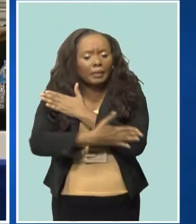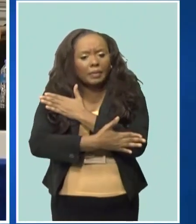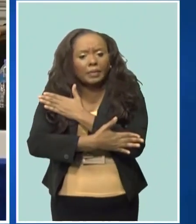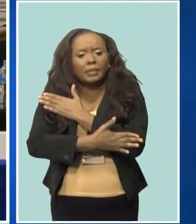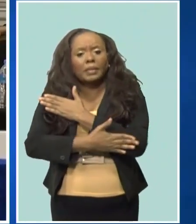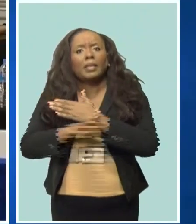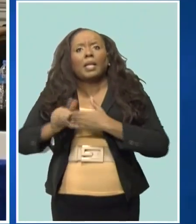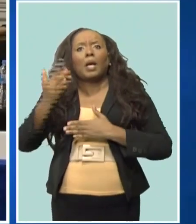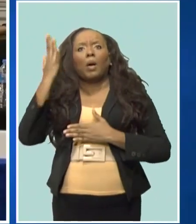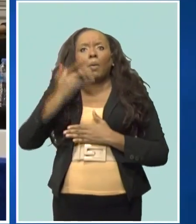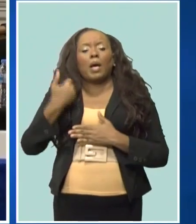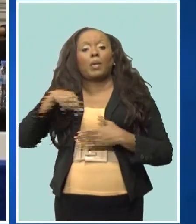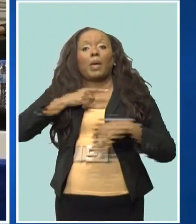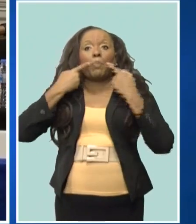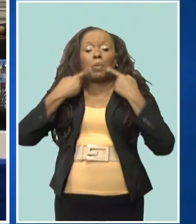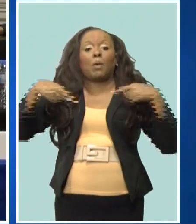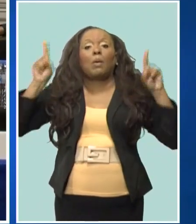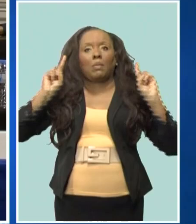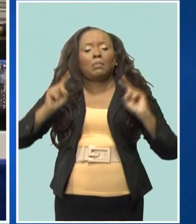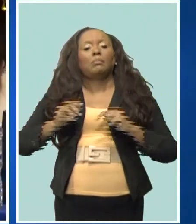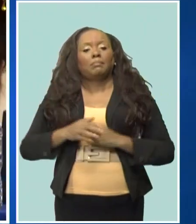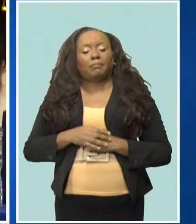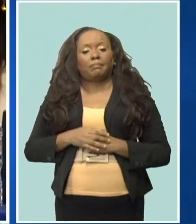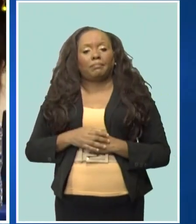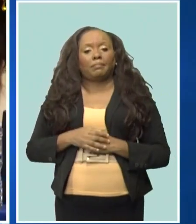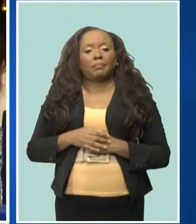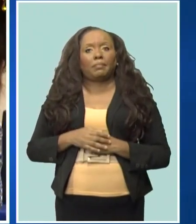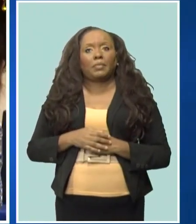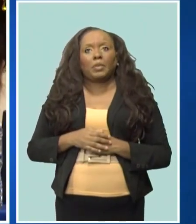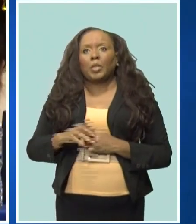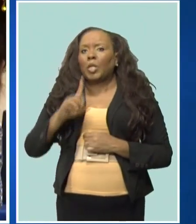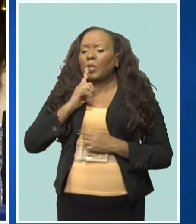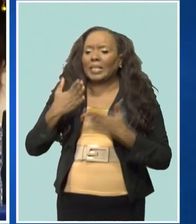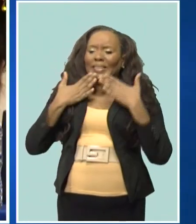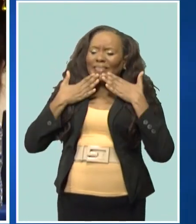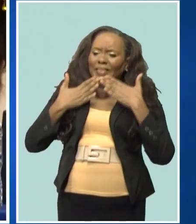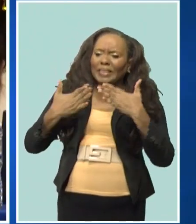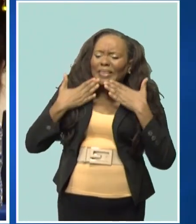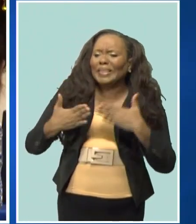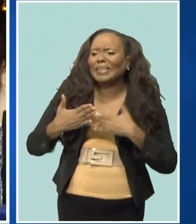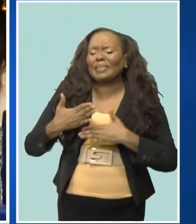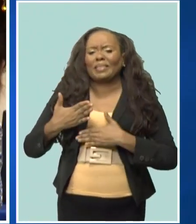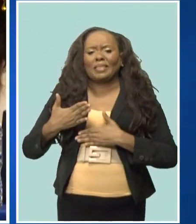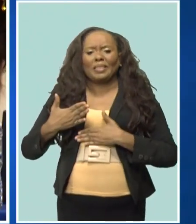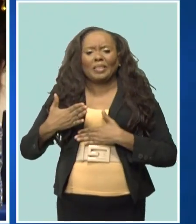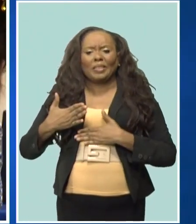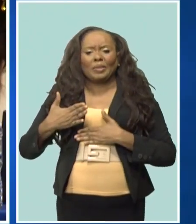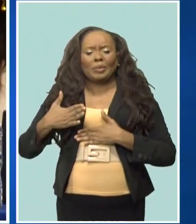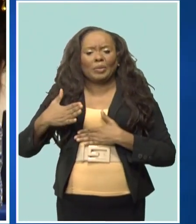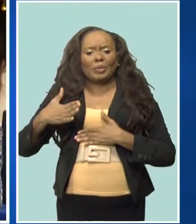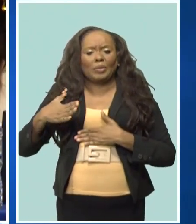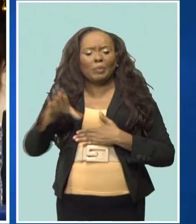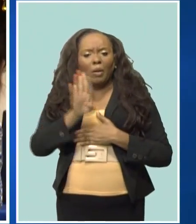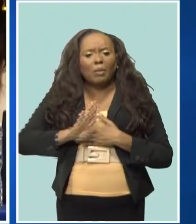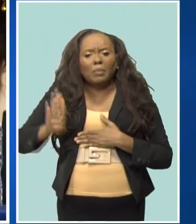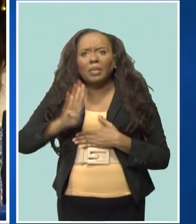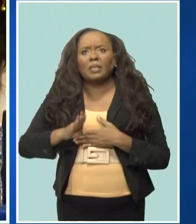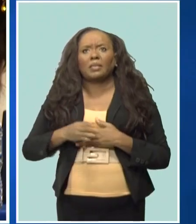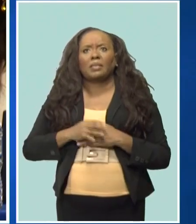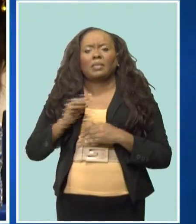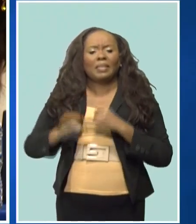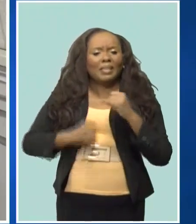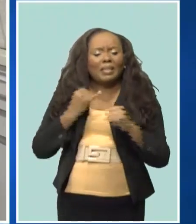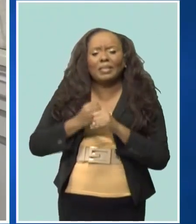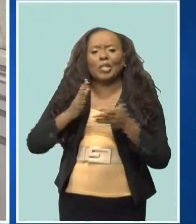are today. So Barbados deserve a deep gratitude not only from this board, from the entire international